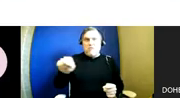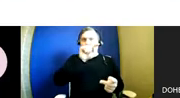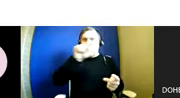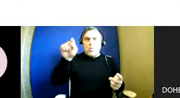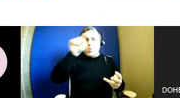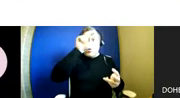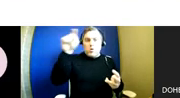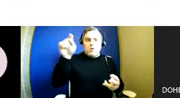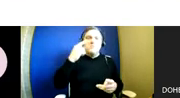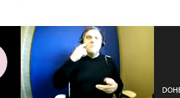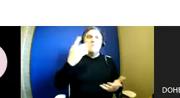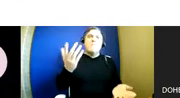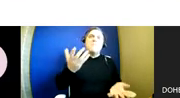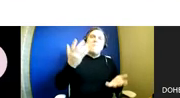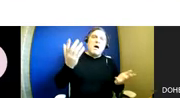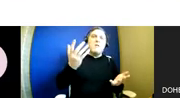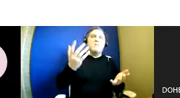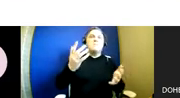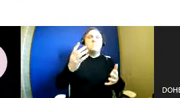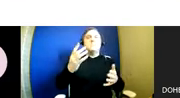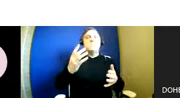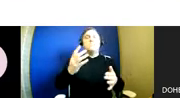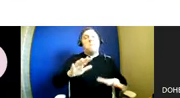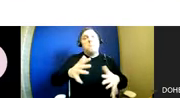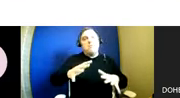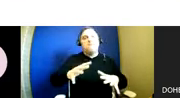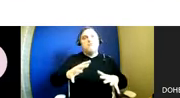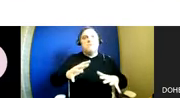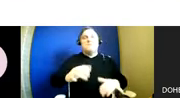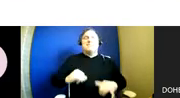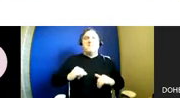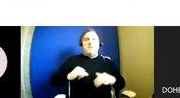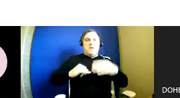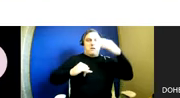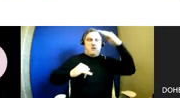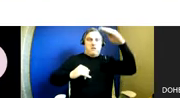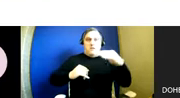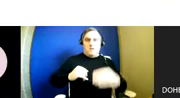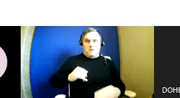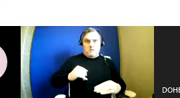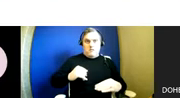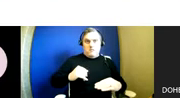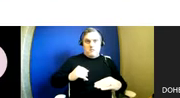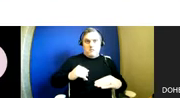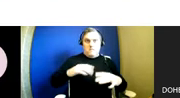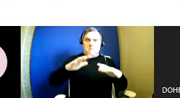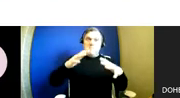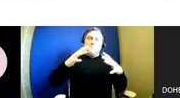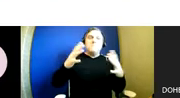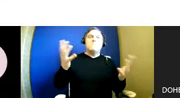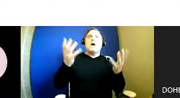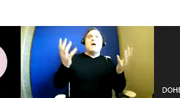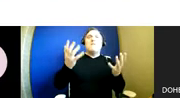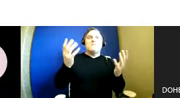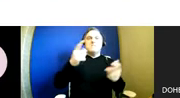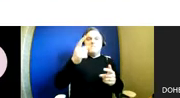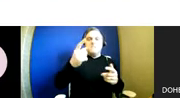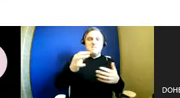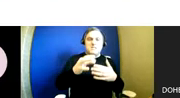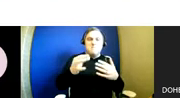about mild, moderate, severe and severe symptoms. So I'll cover mild symptoms first. If someone's got